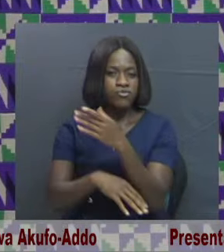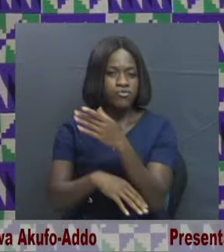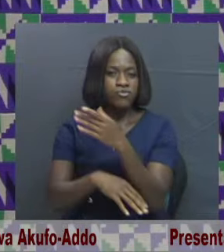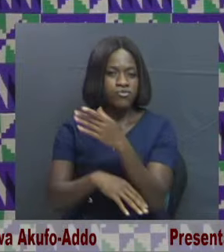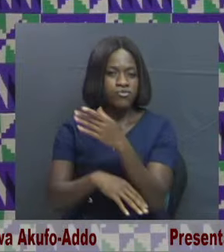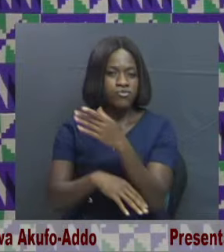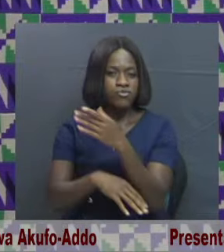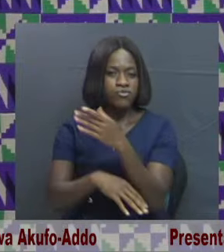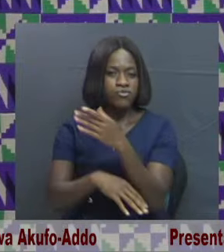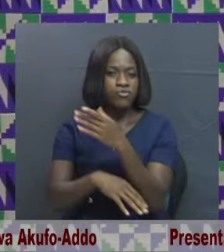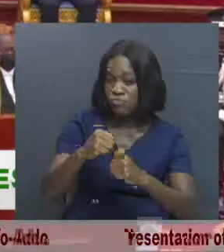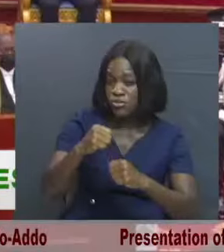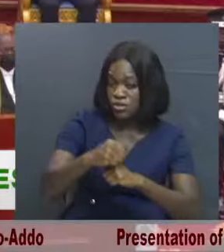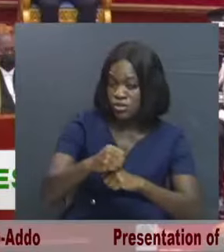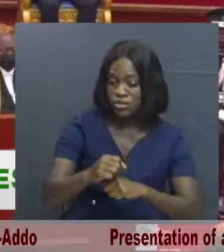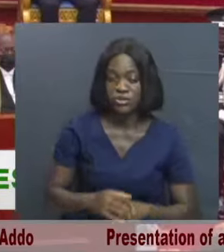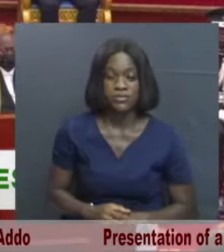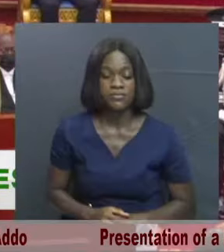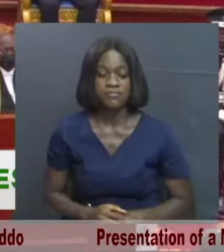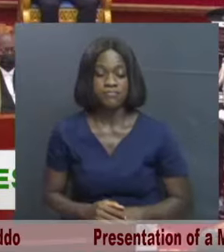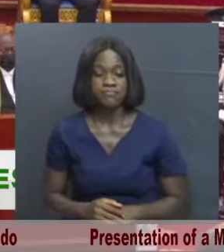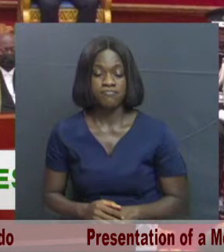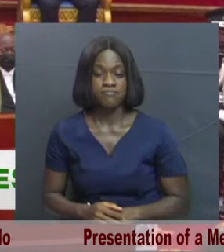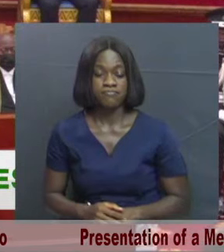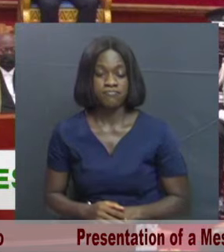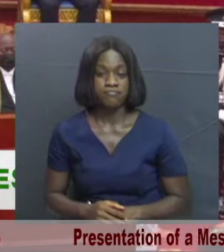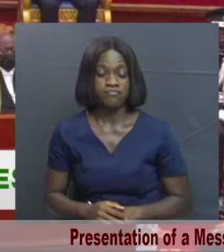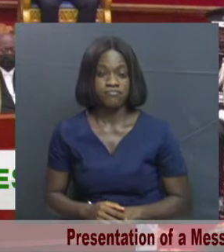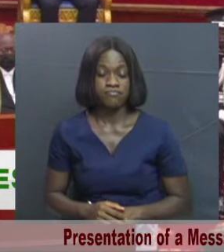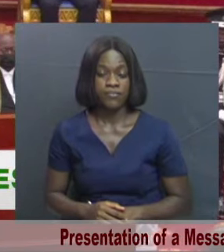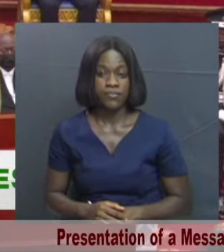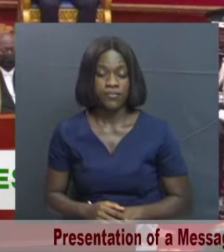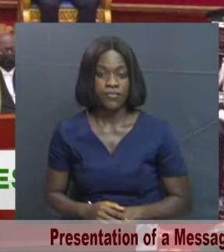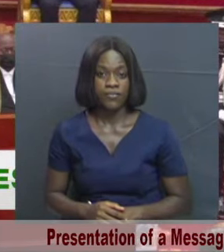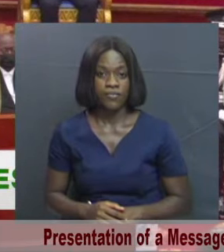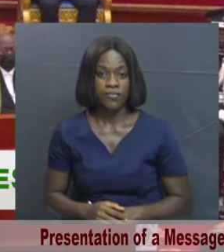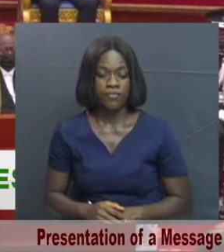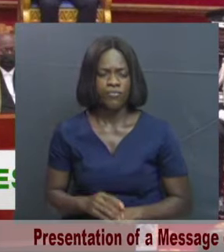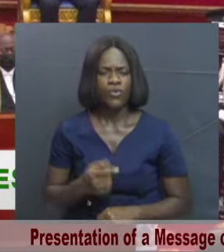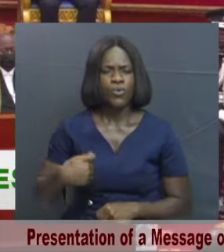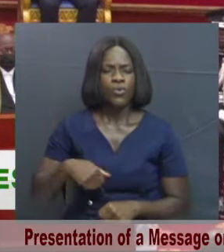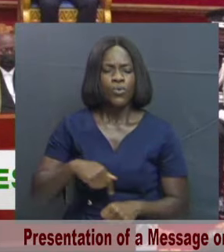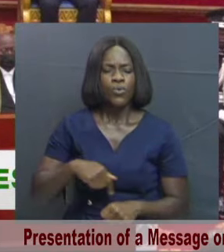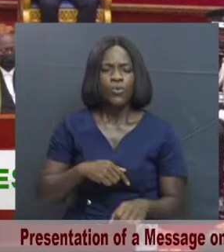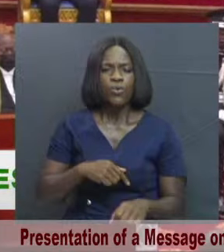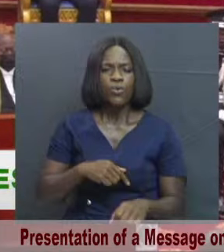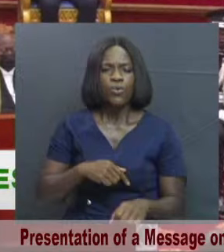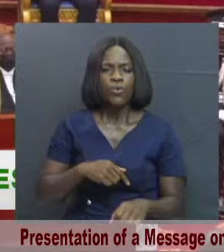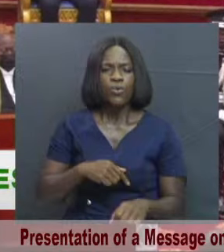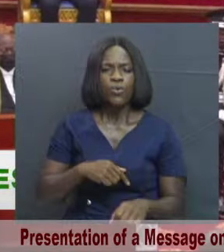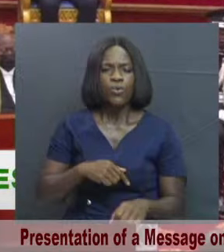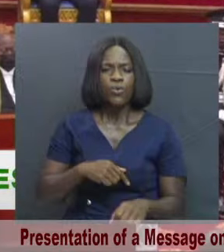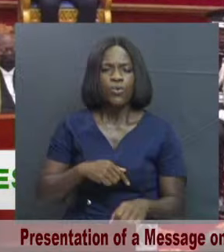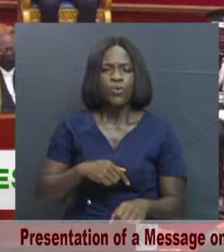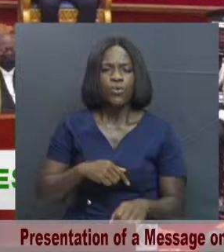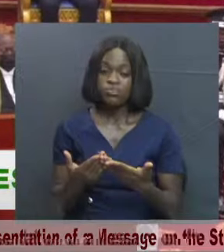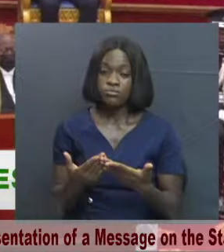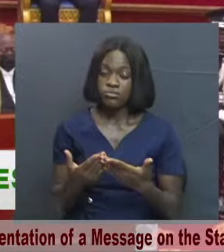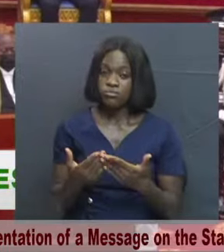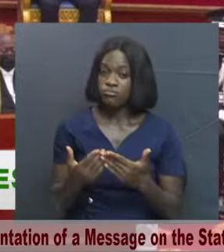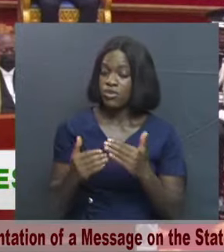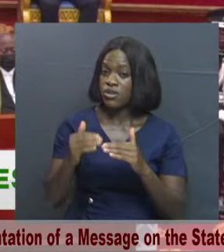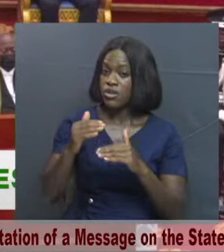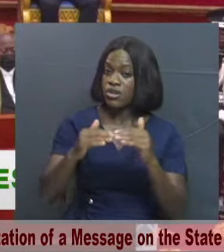strategy Mr Speaker the main Cornerstone of our move towards industrial transformation of